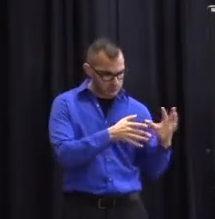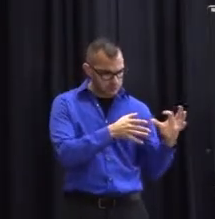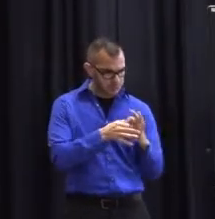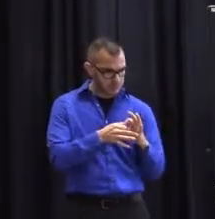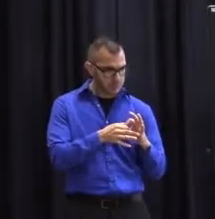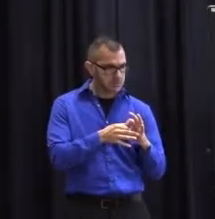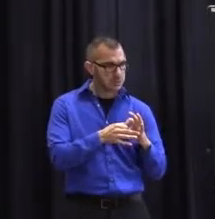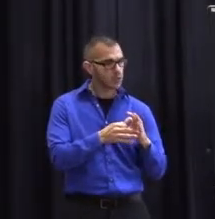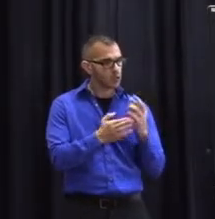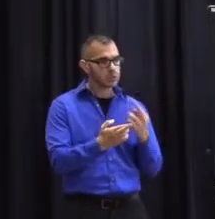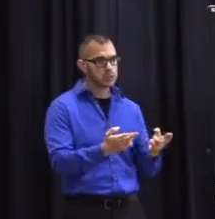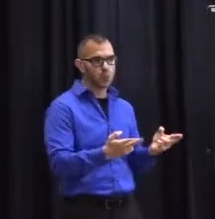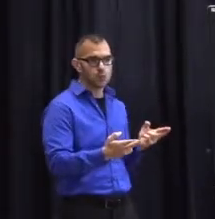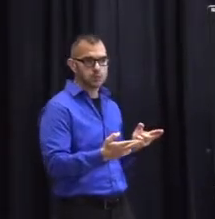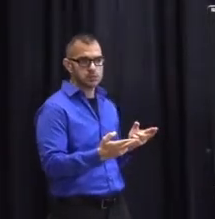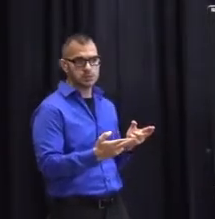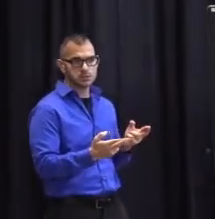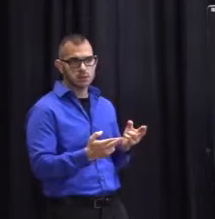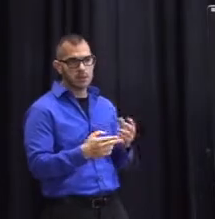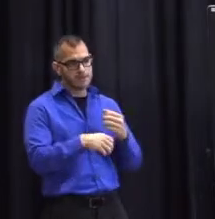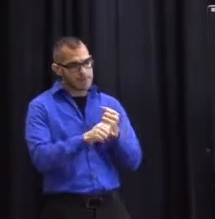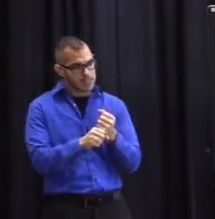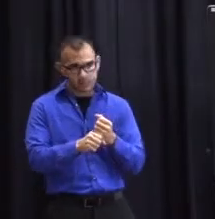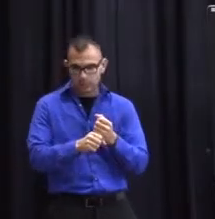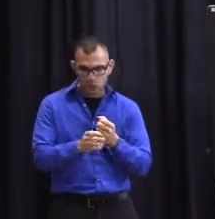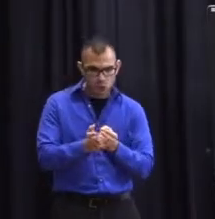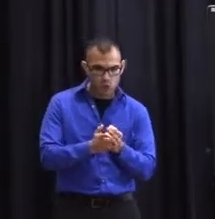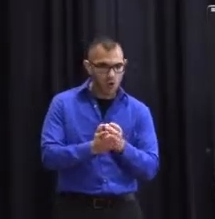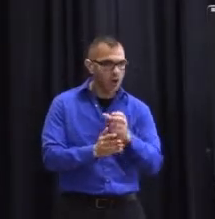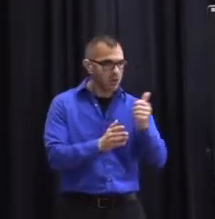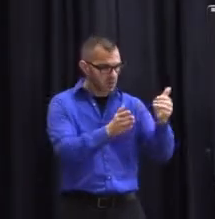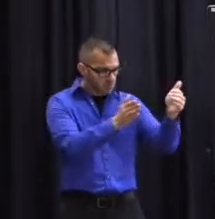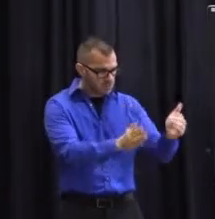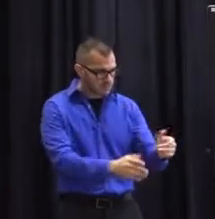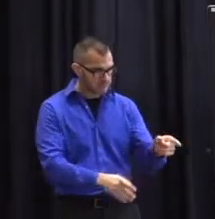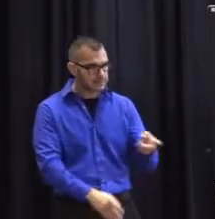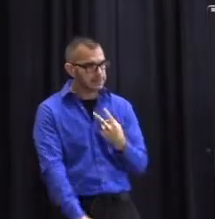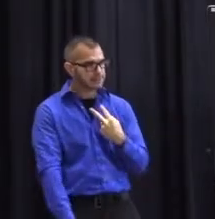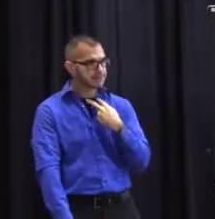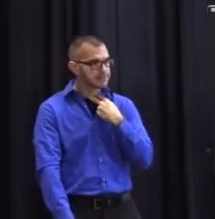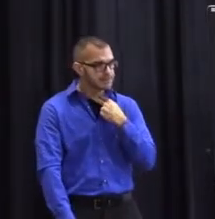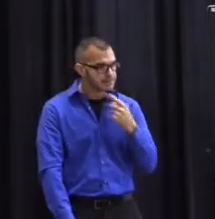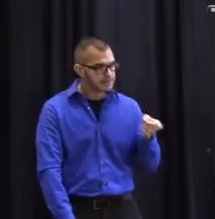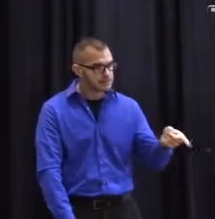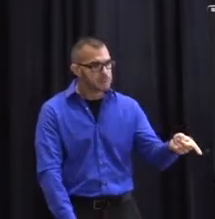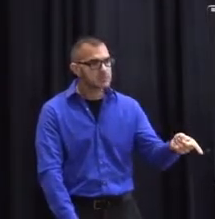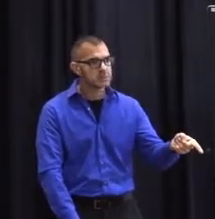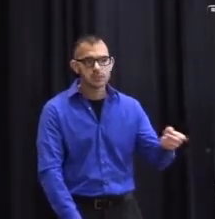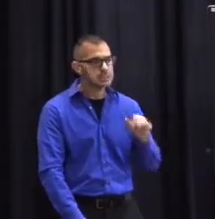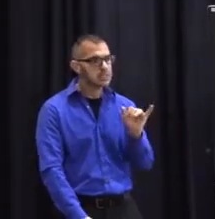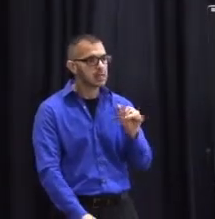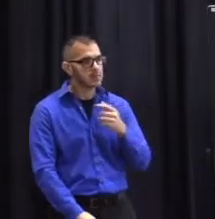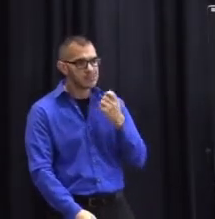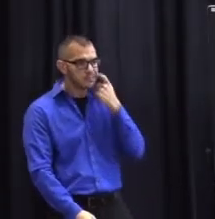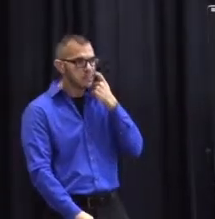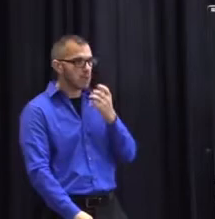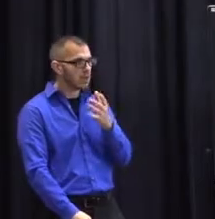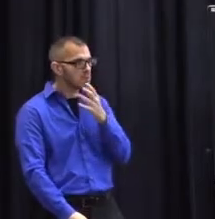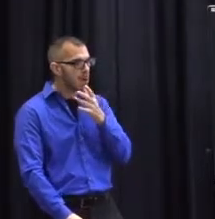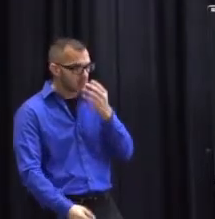resources? How do I make sure that there is not another person who is put in the situation that my mother was put